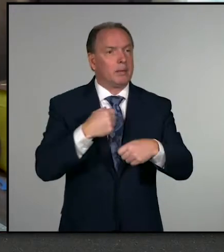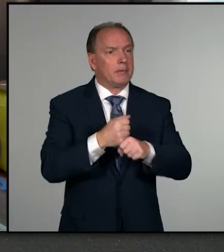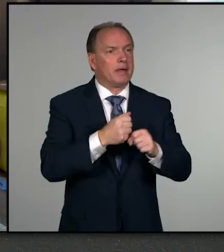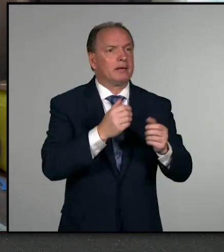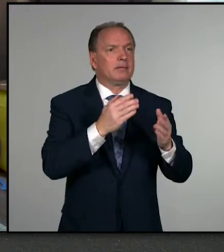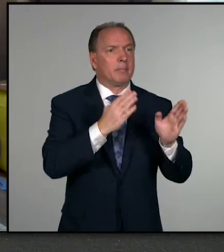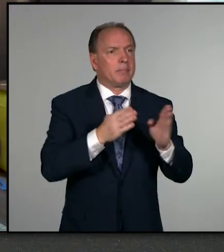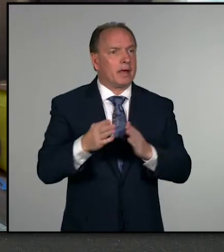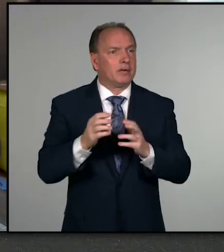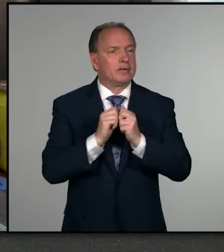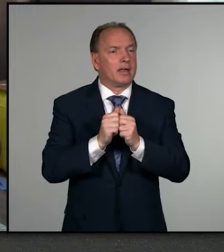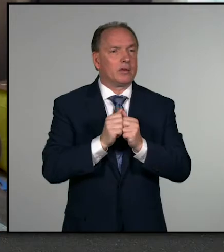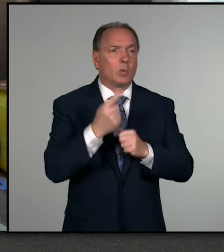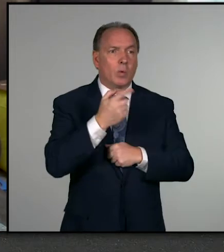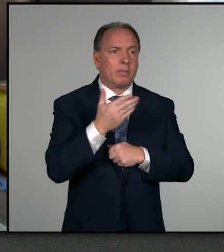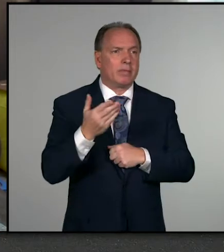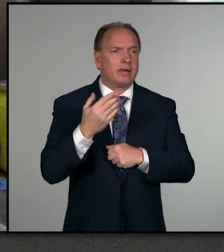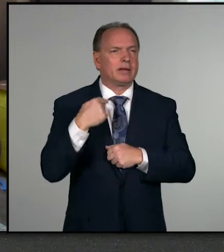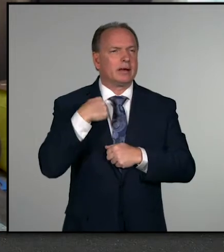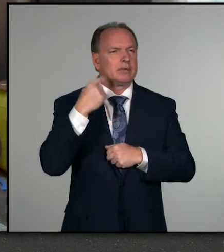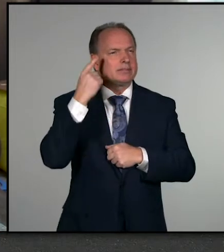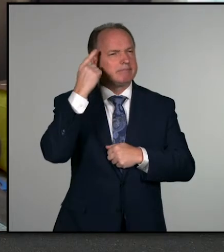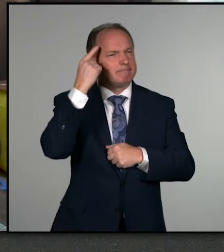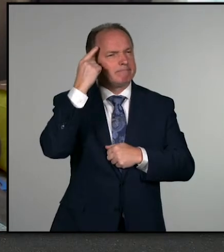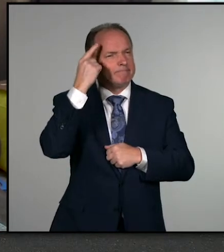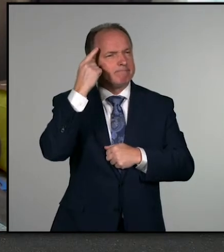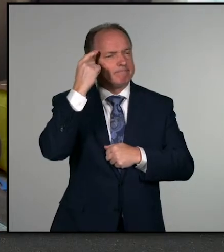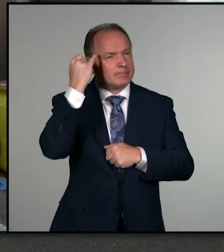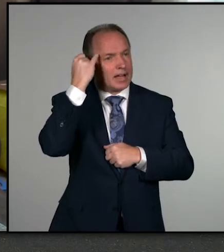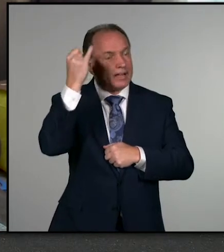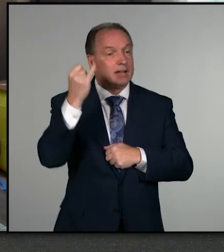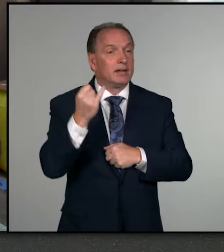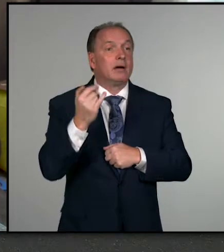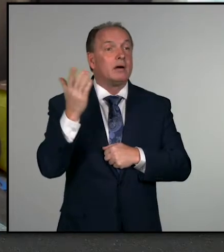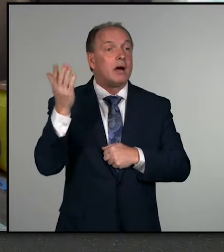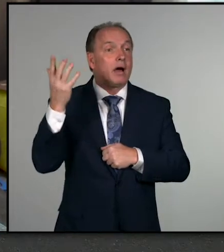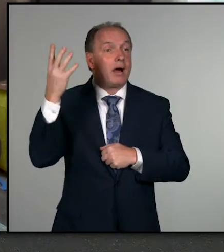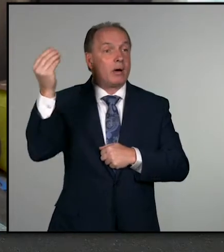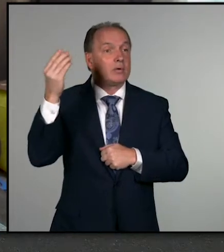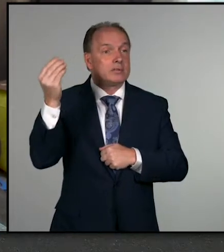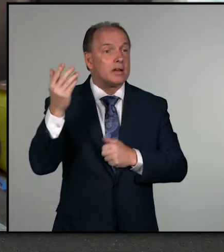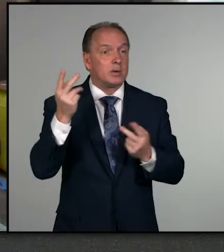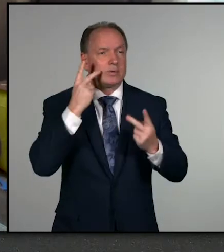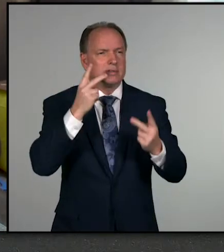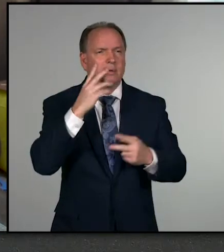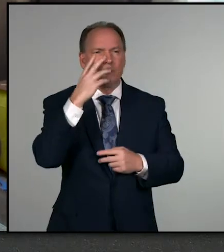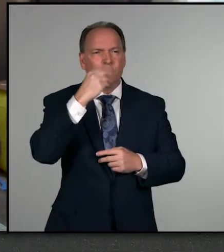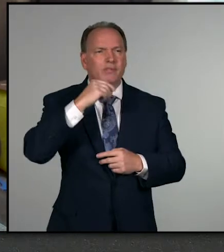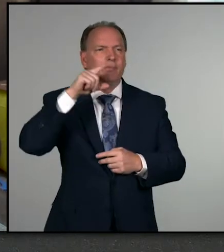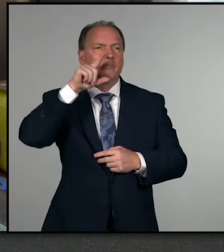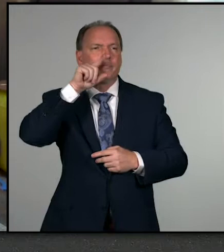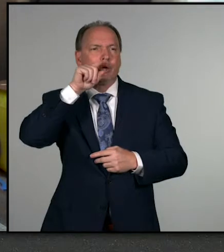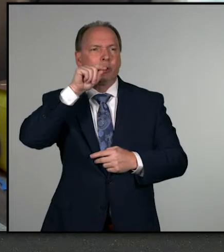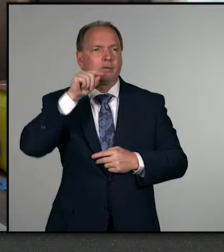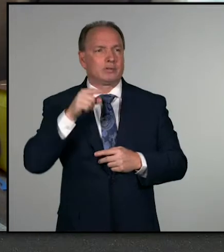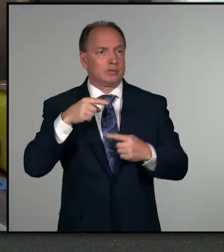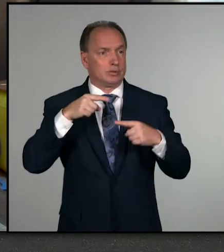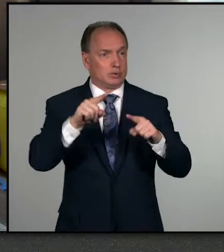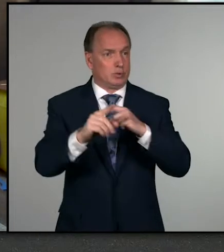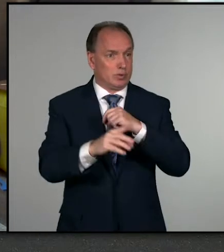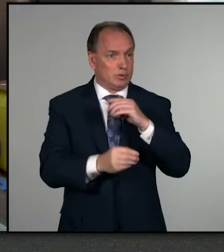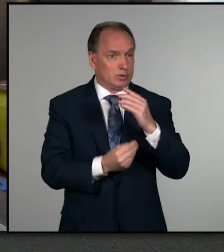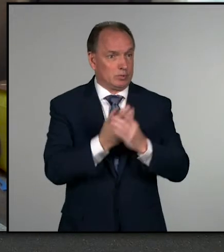together. One of the things that Miss Debbie was thinking of was some of the pretty birds we see outside in the